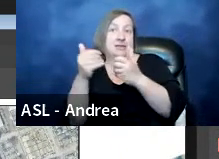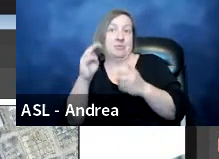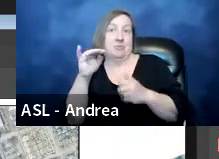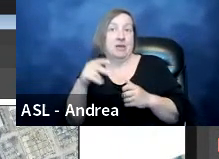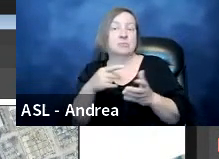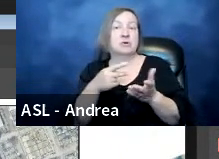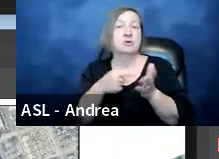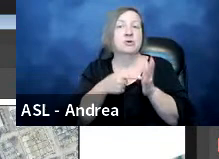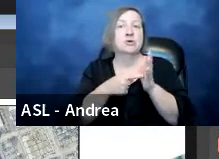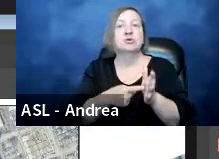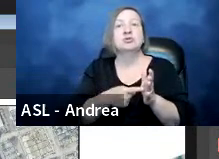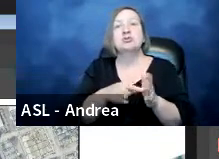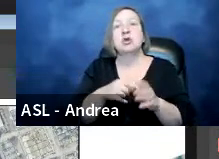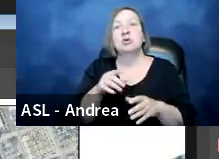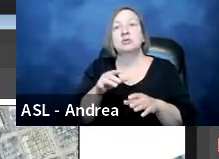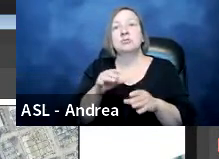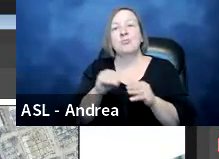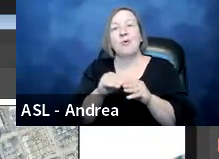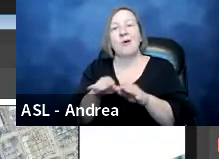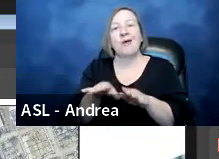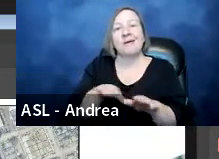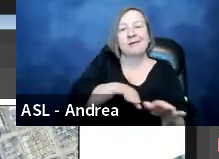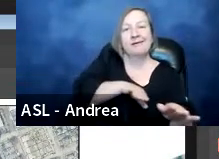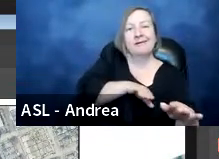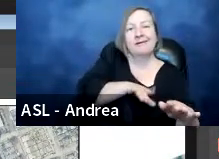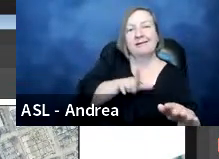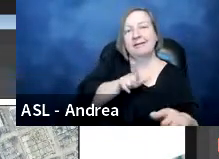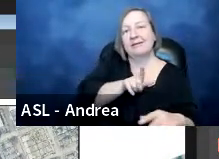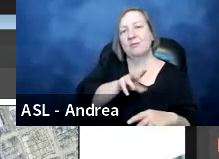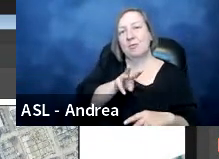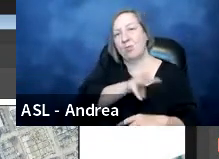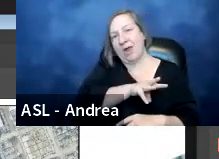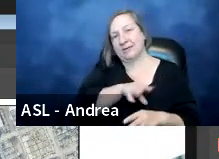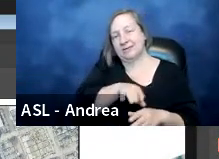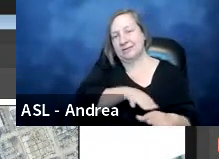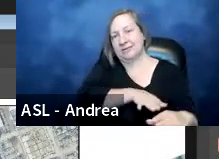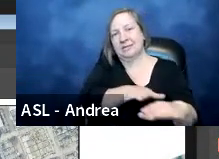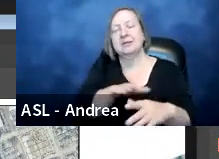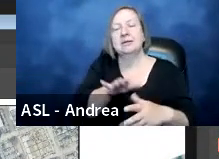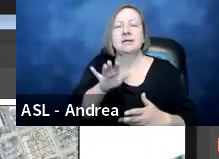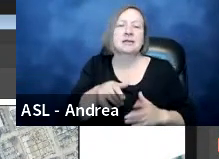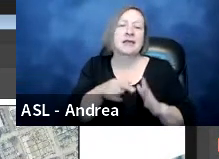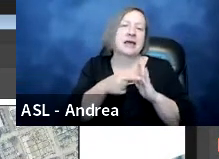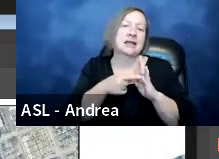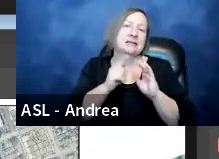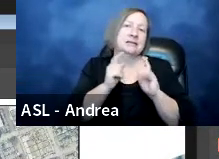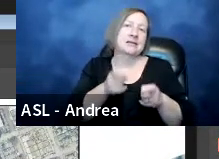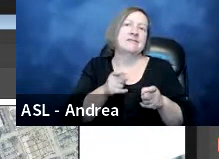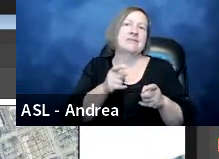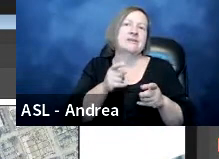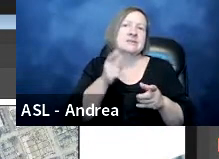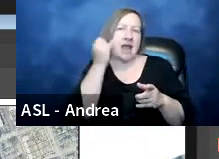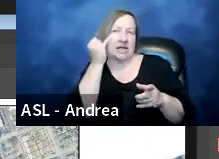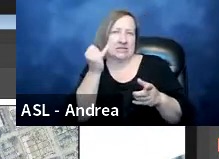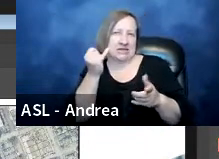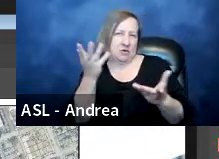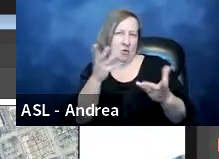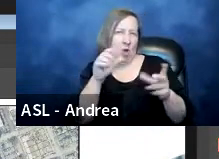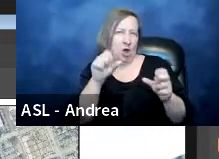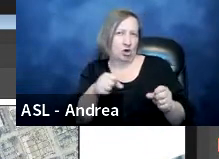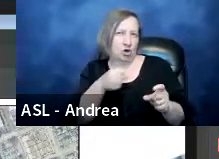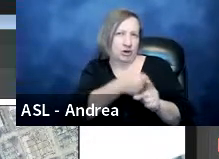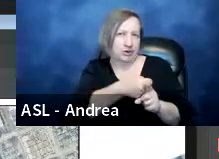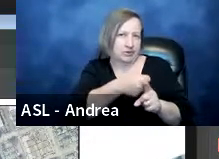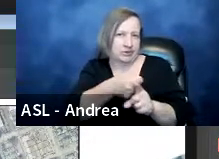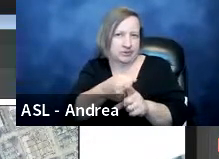alignment through Vancouver to the west. And what that does is give us kind of a bookend of potential impacts with possibility